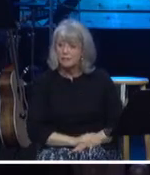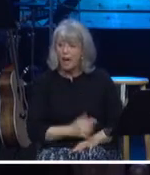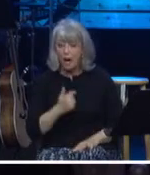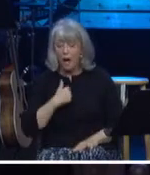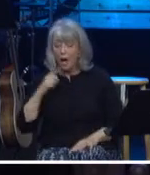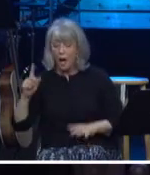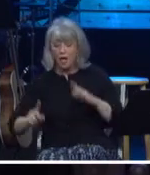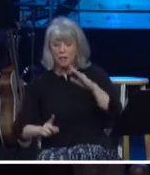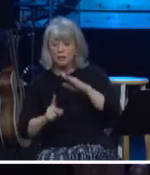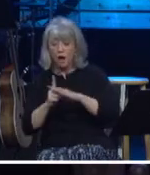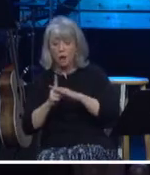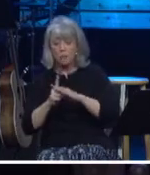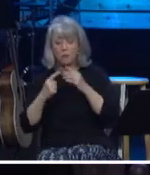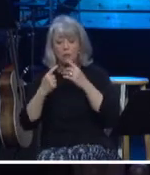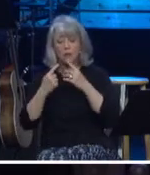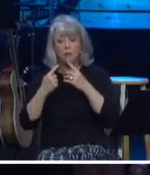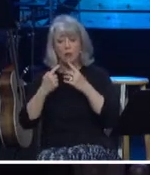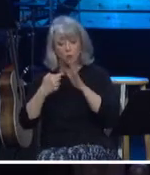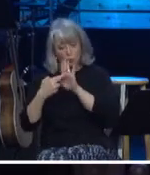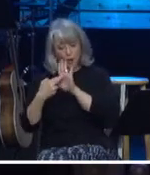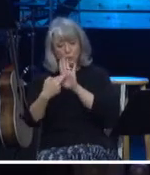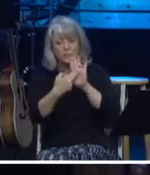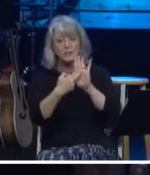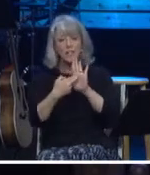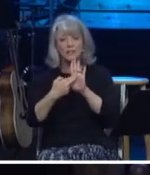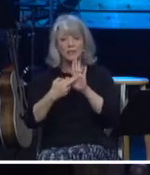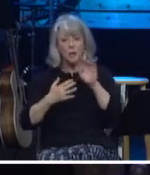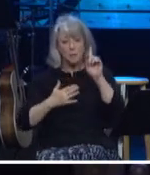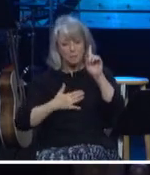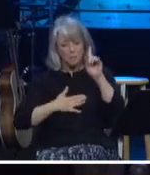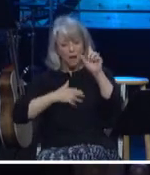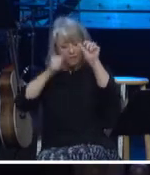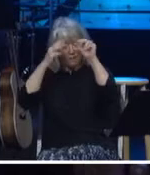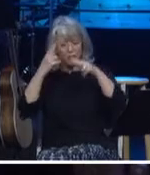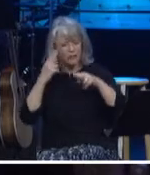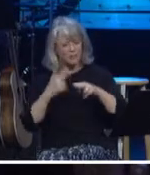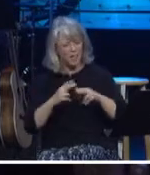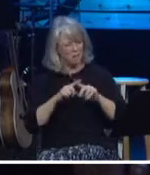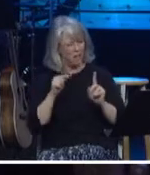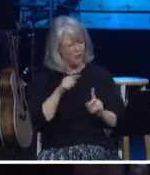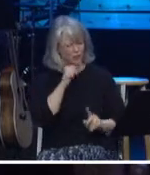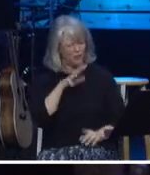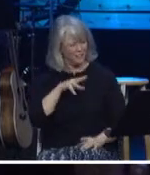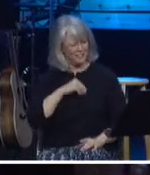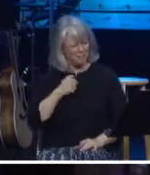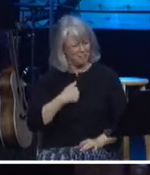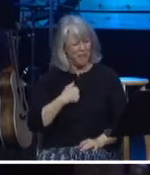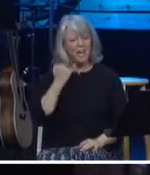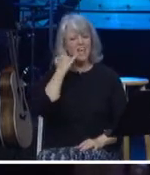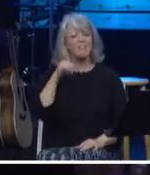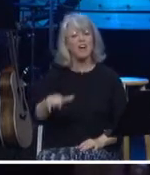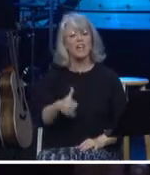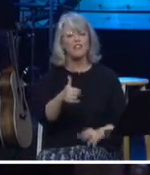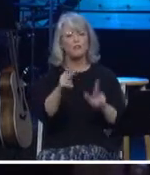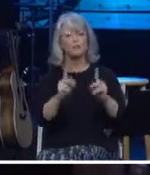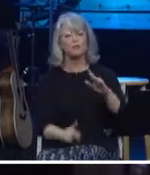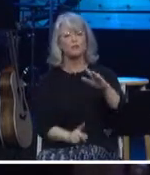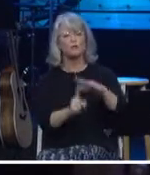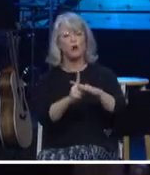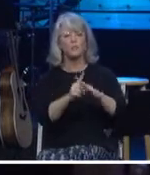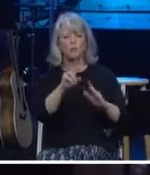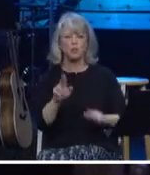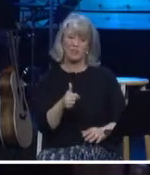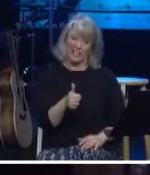I have come in my Father's name, and you do not receive me. If another comes in his own name, you